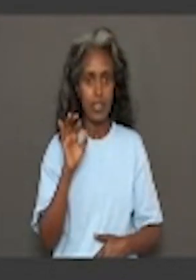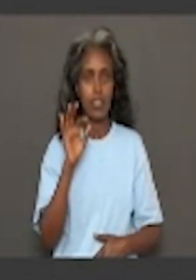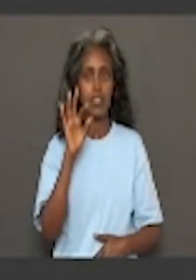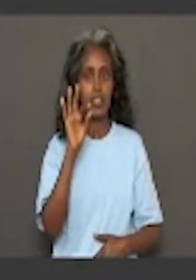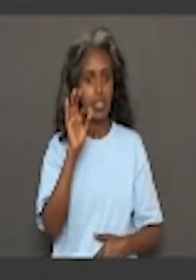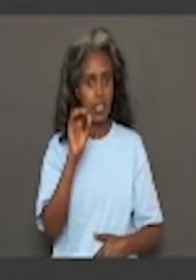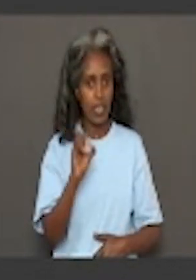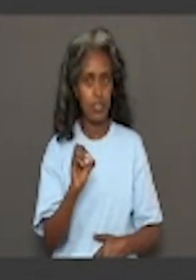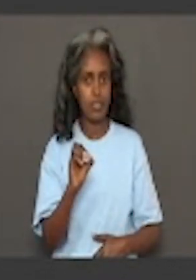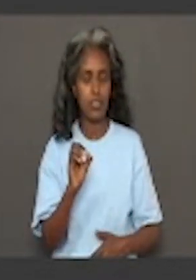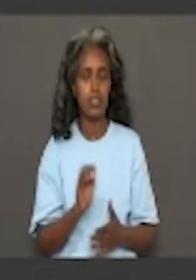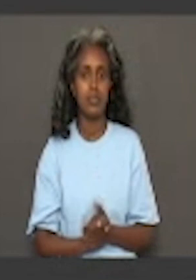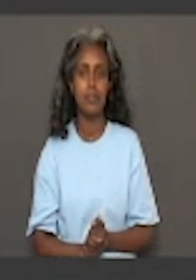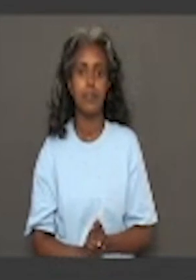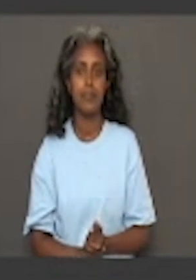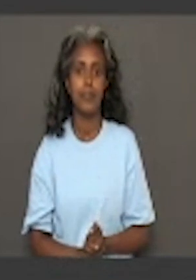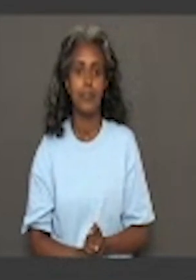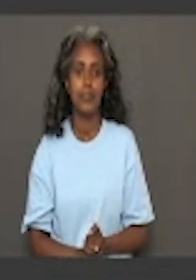3.81 over